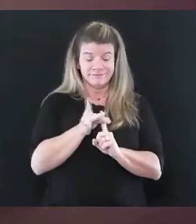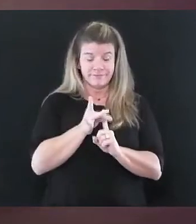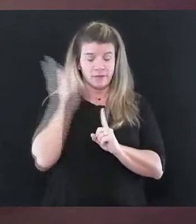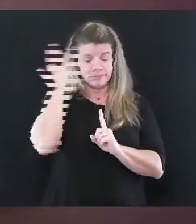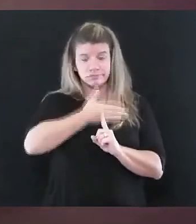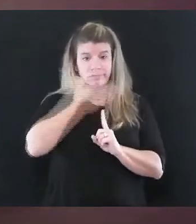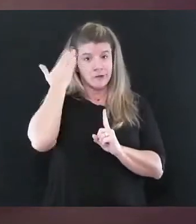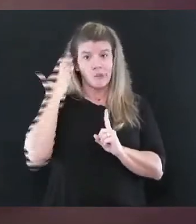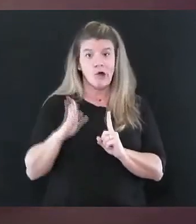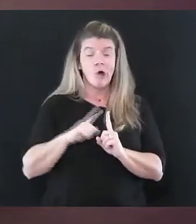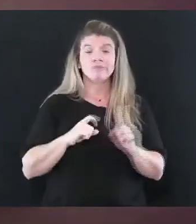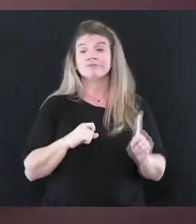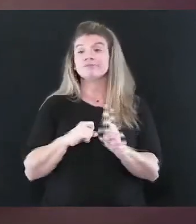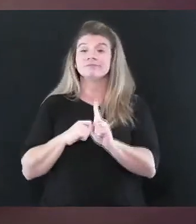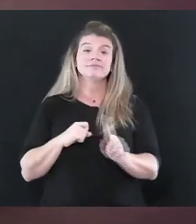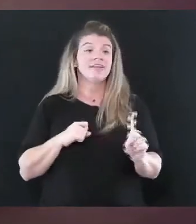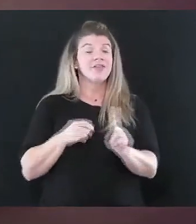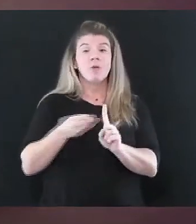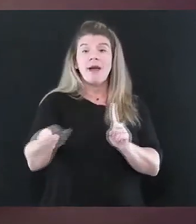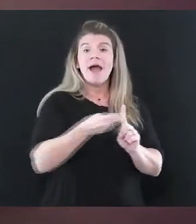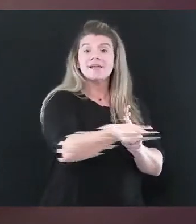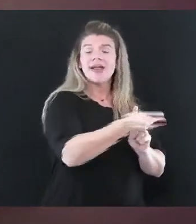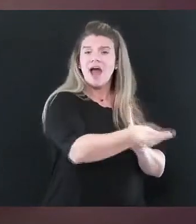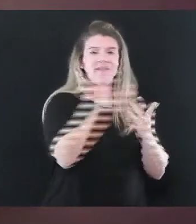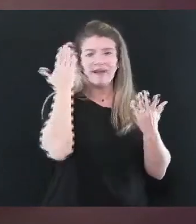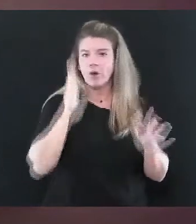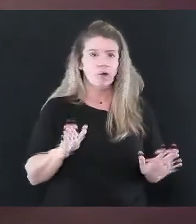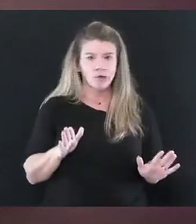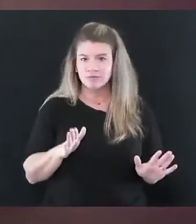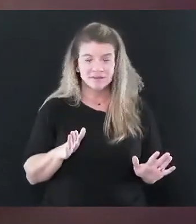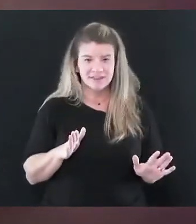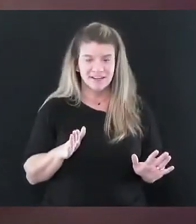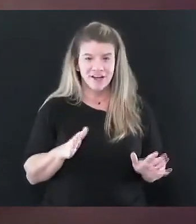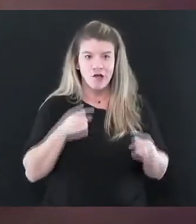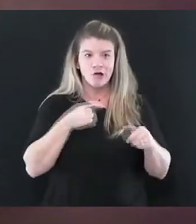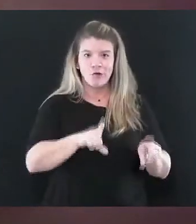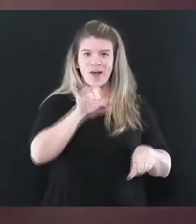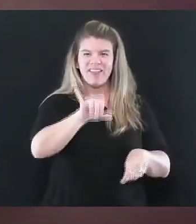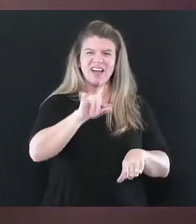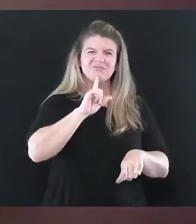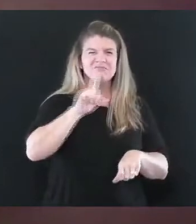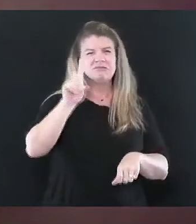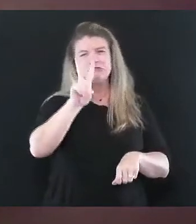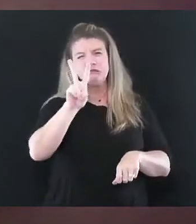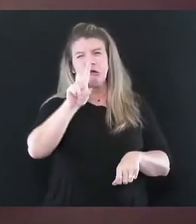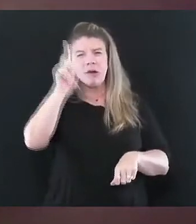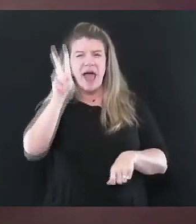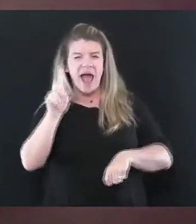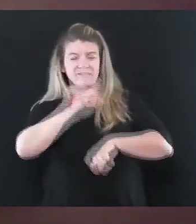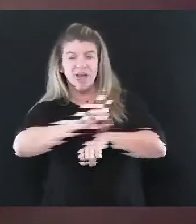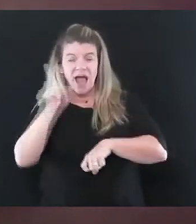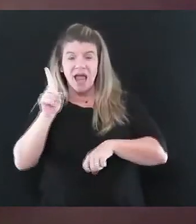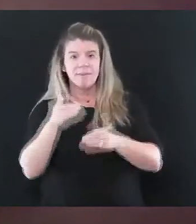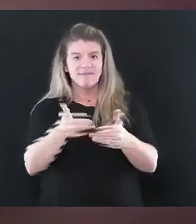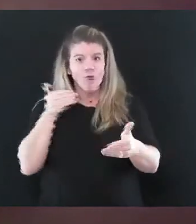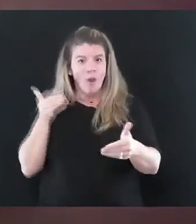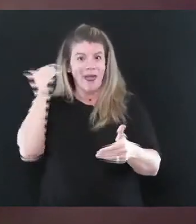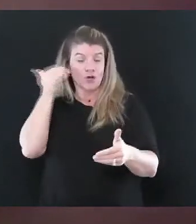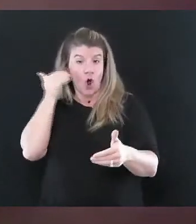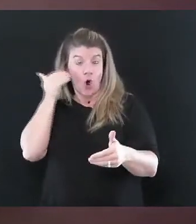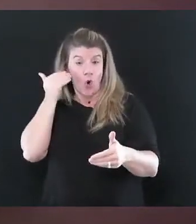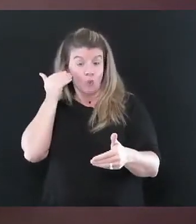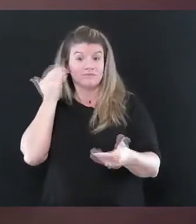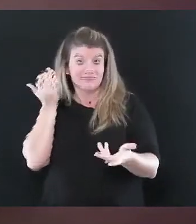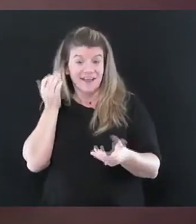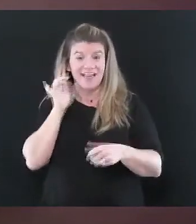no symptoms. They're pre-symptomatic in that 2.5-day window before symptoms start. And really the day of